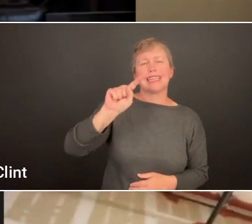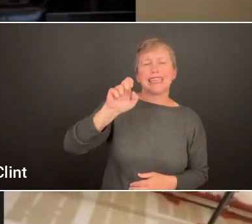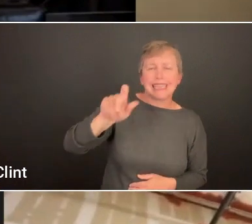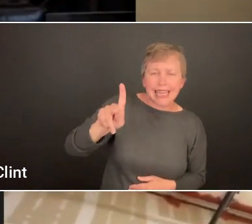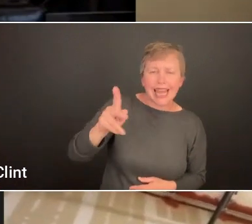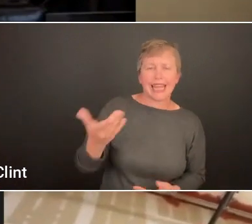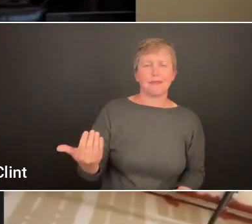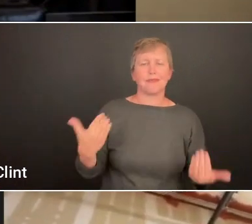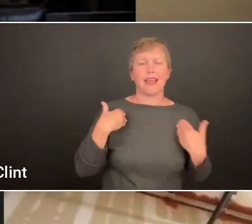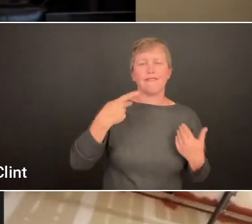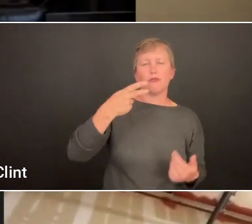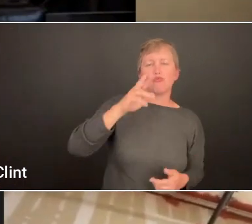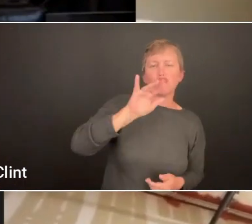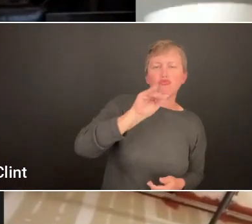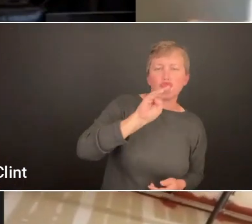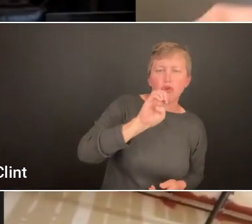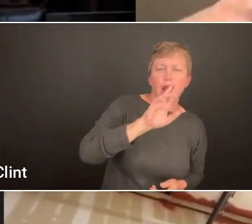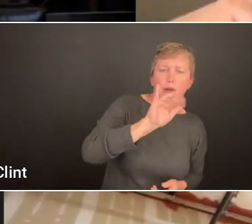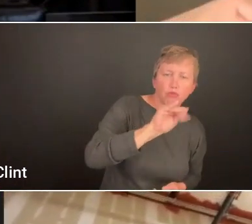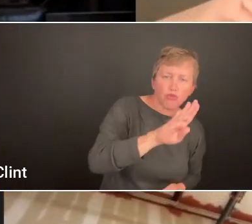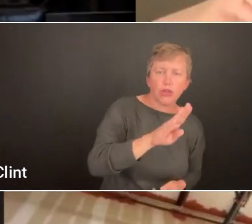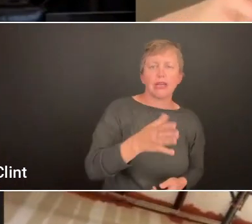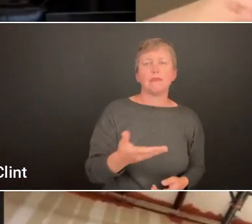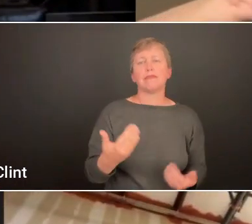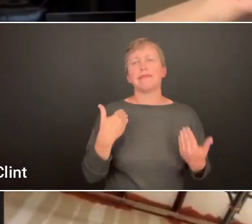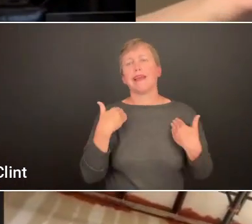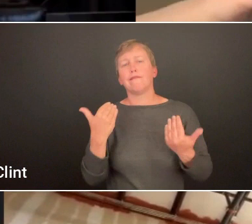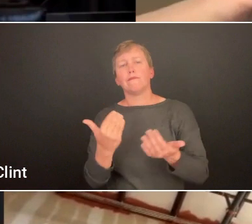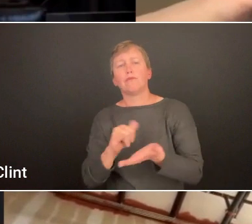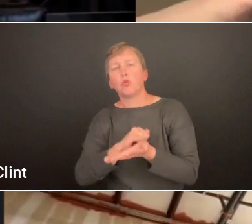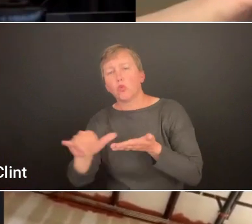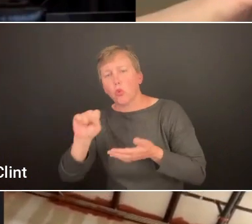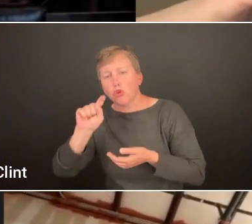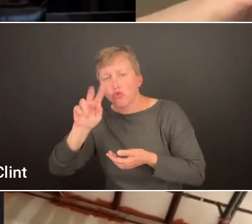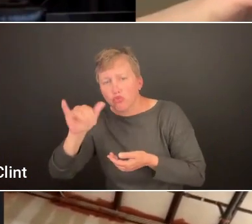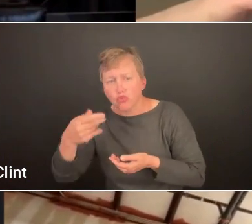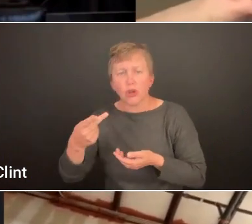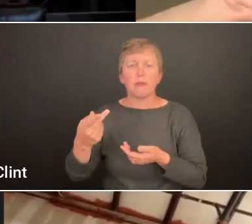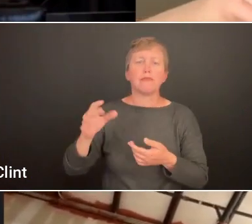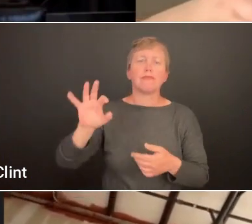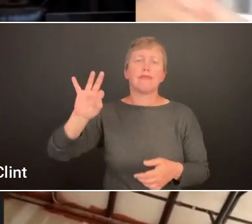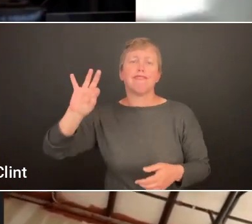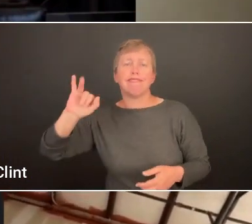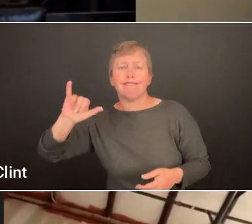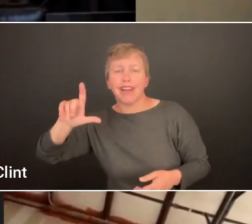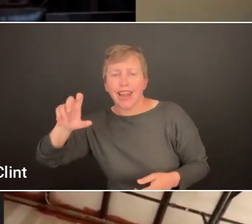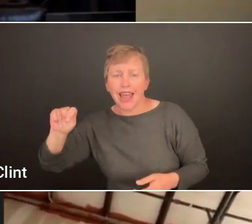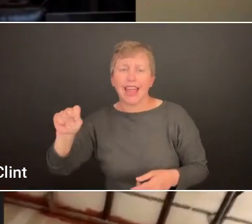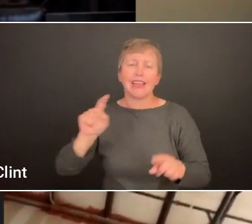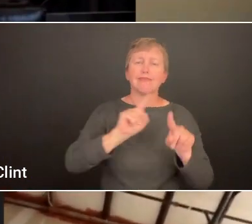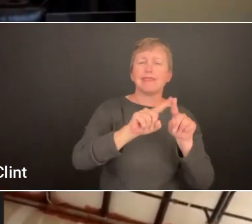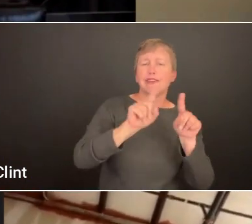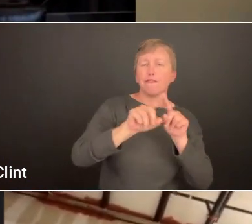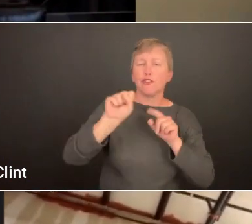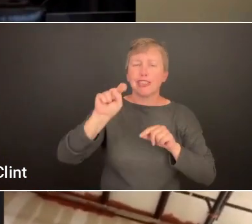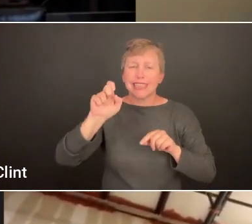can replace that feeling. It's unfortunate that, we can have a steak and you can